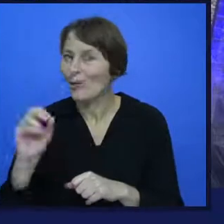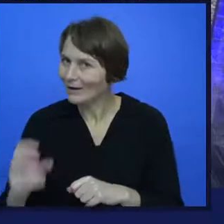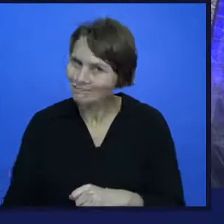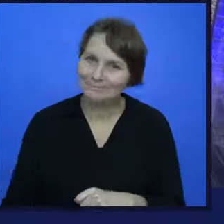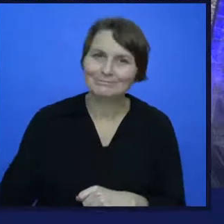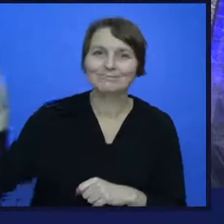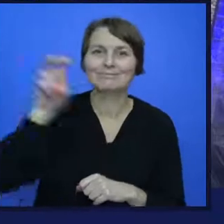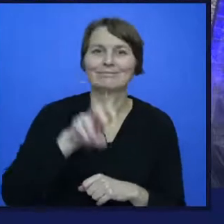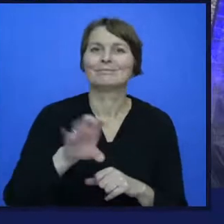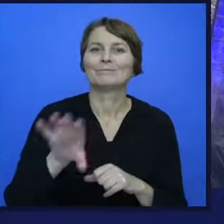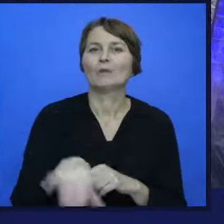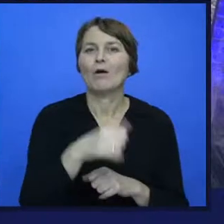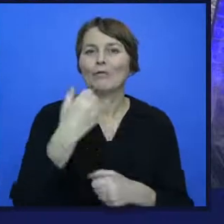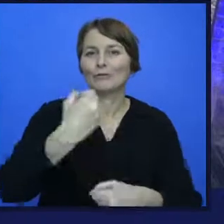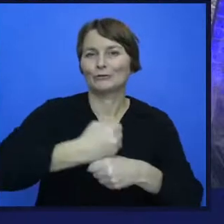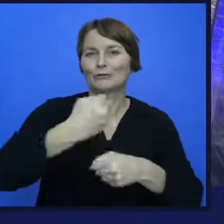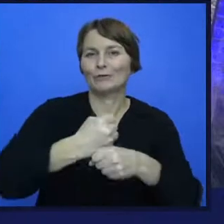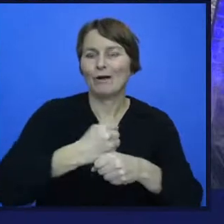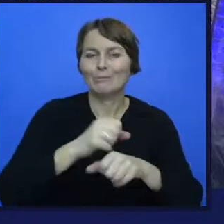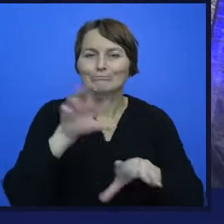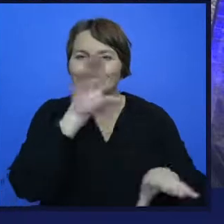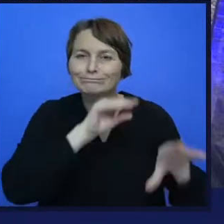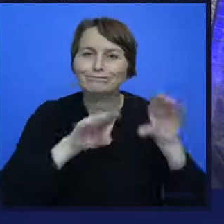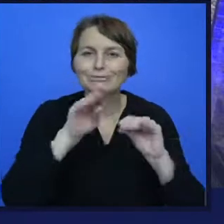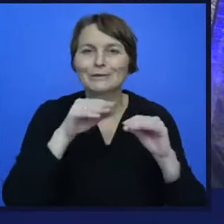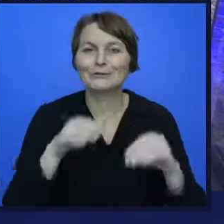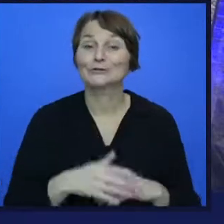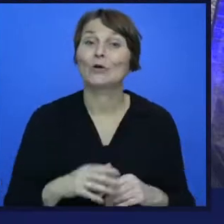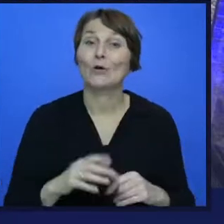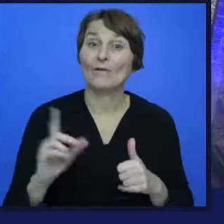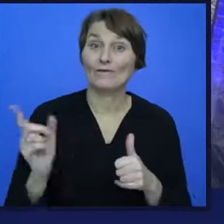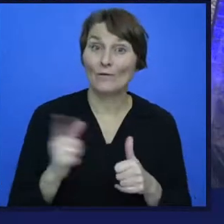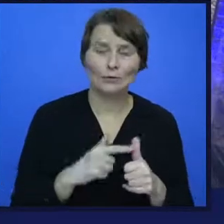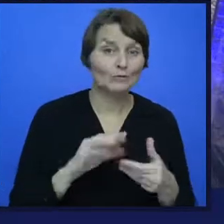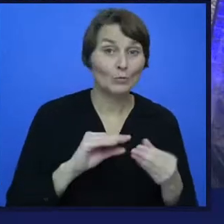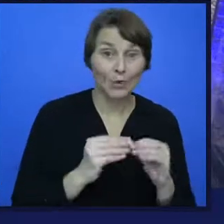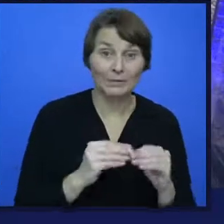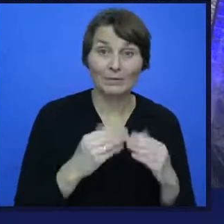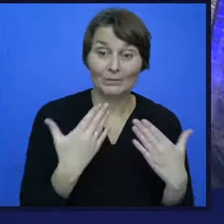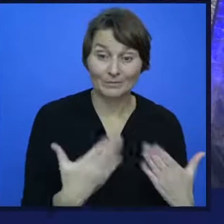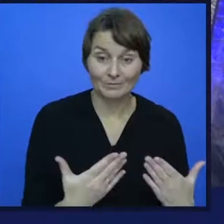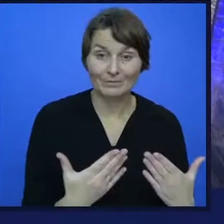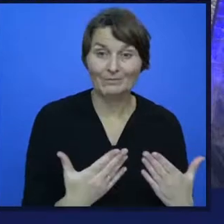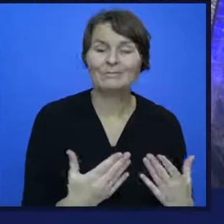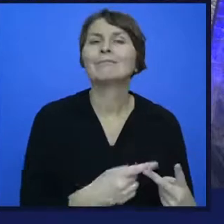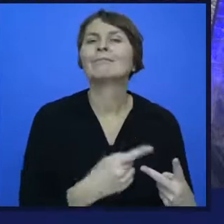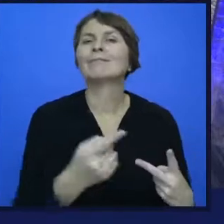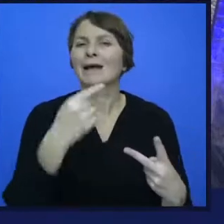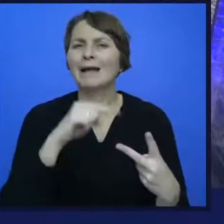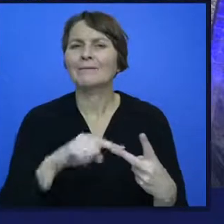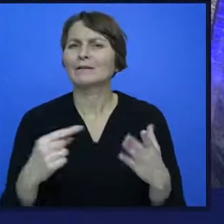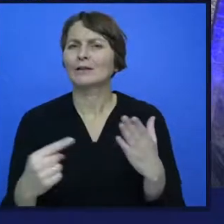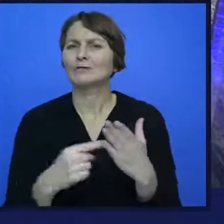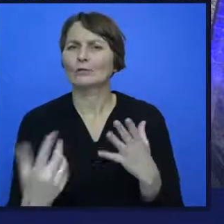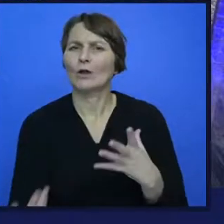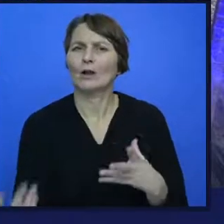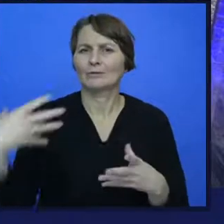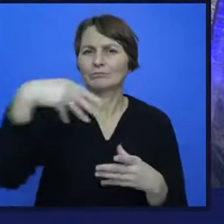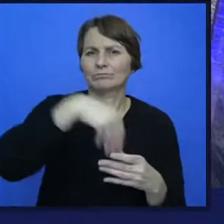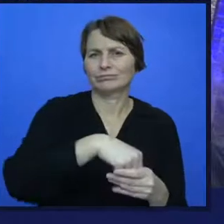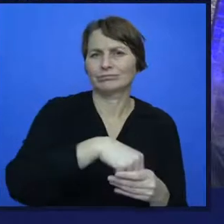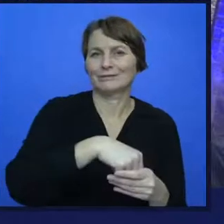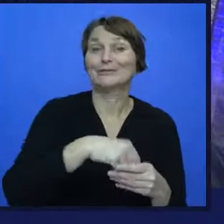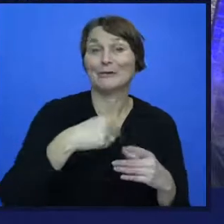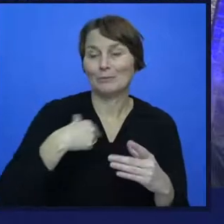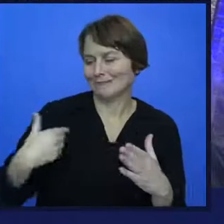Bringing that to the table and addressing a problem first before even incorporating technology is what I brought with me from my